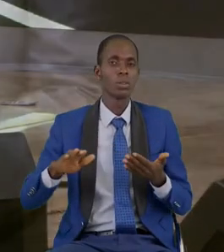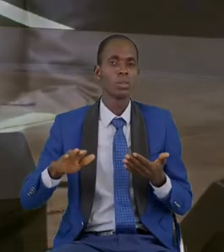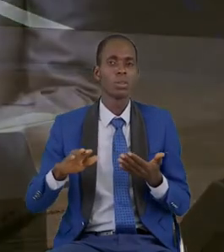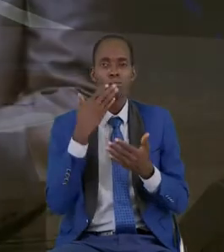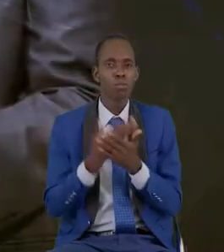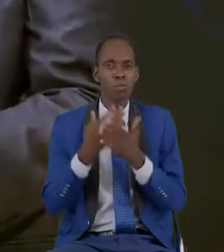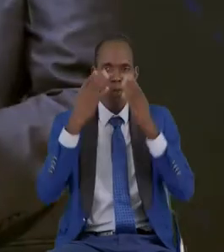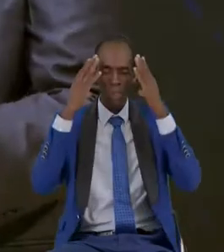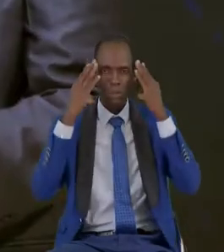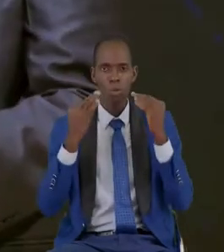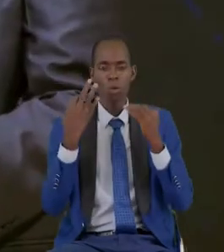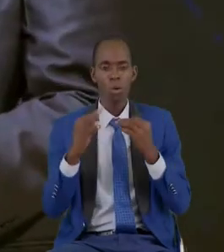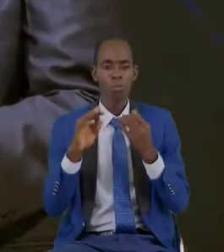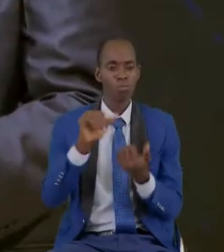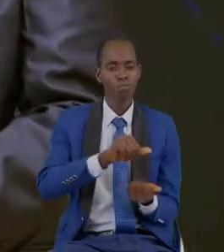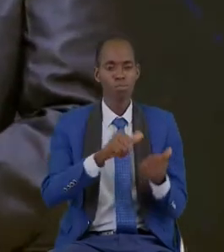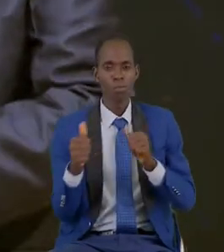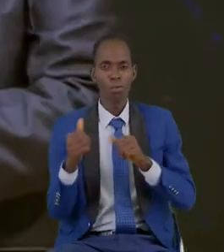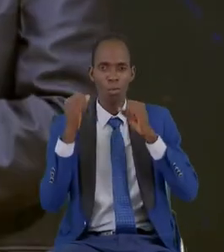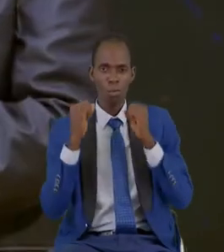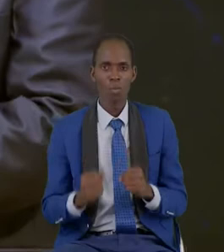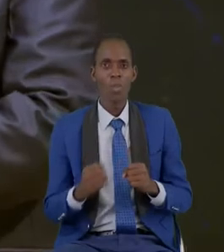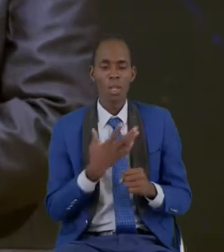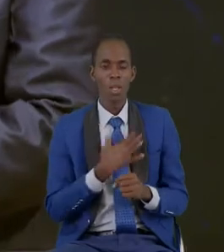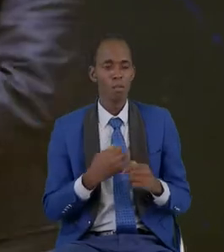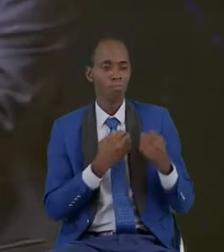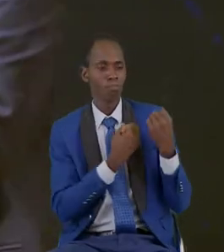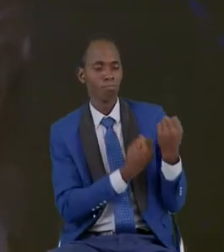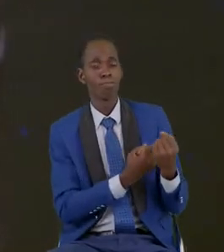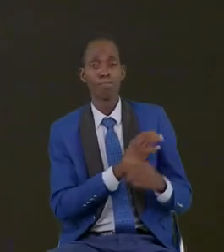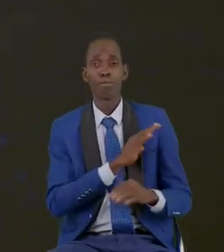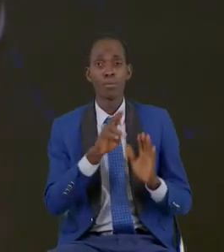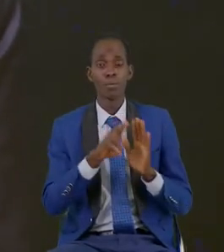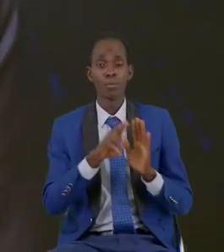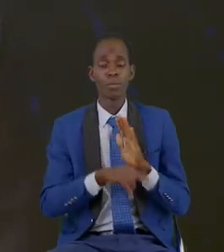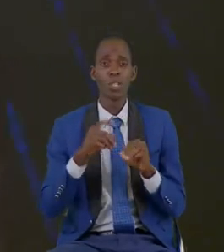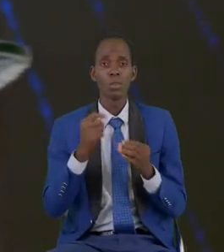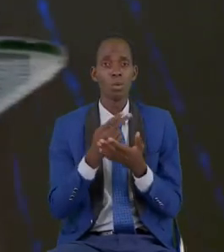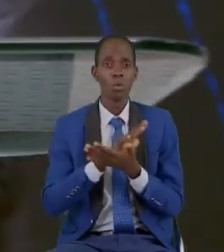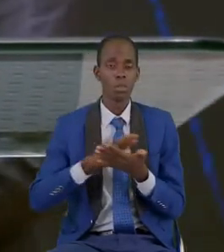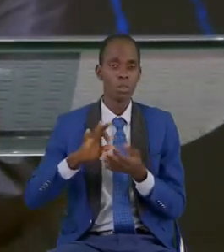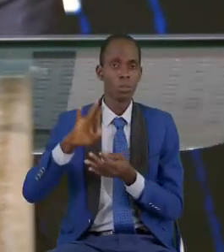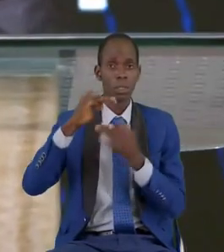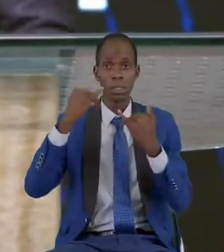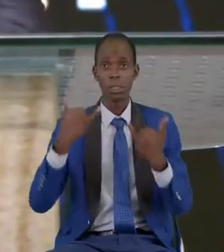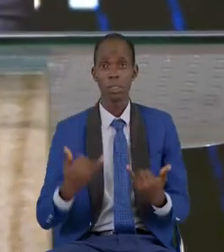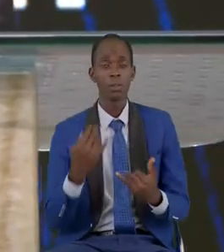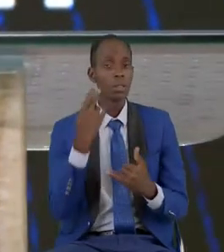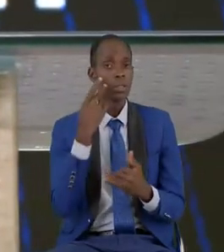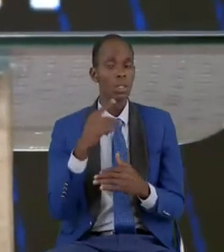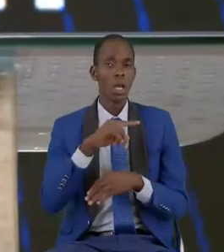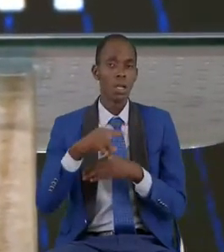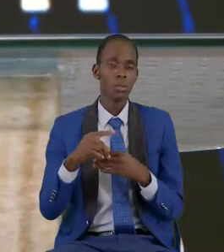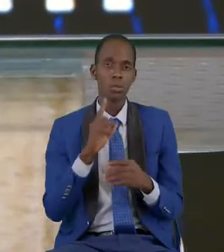and power and courage and boldness in the Holy Ghost. But now we're told about Peter that